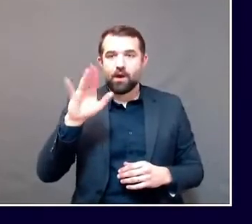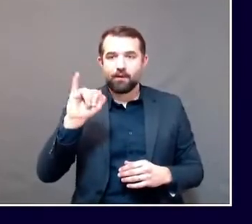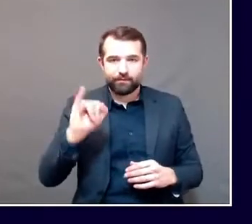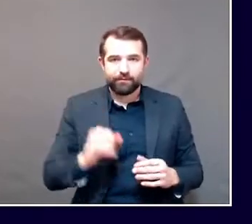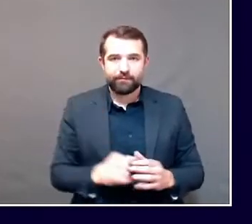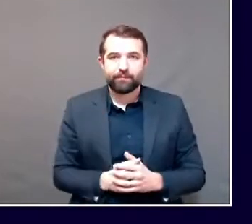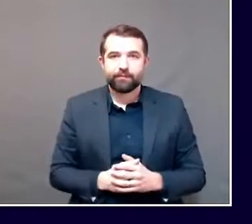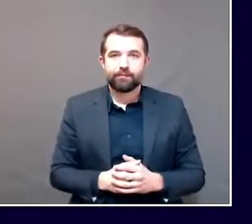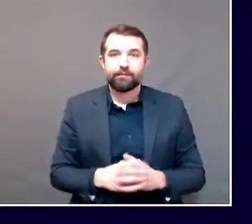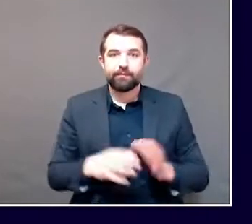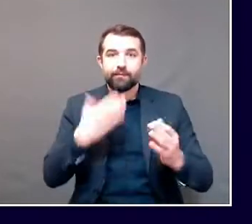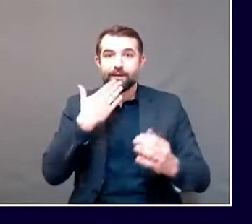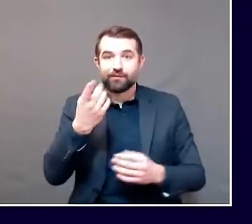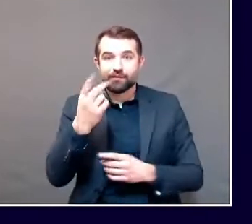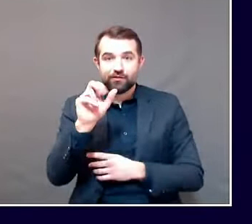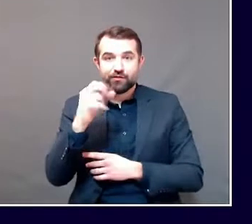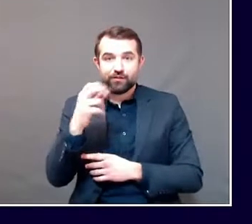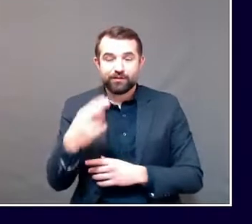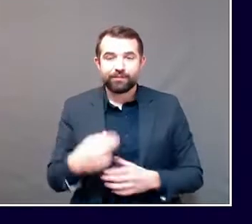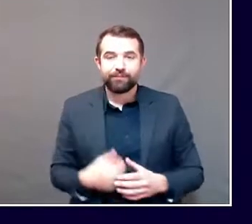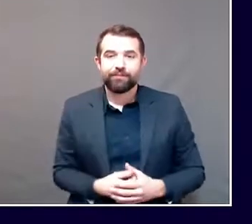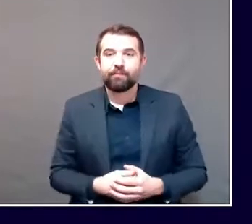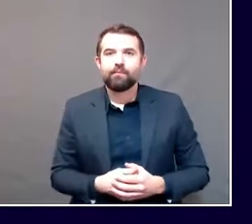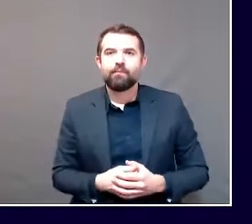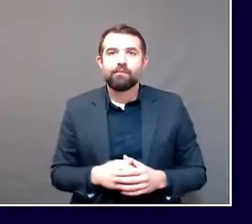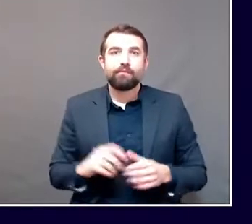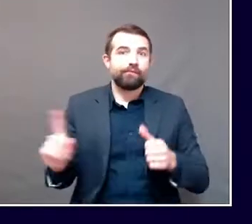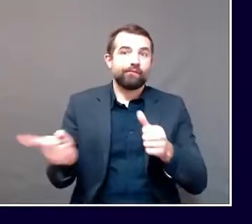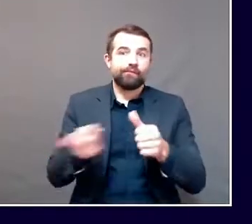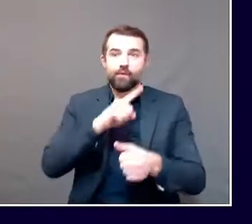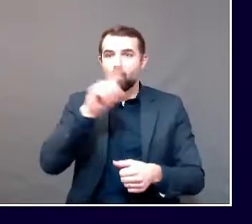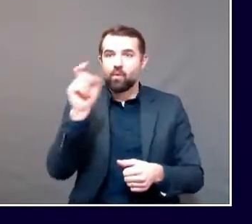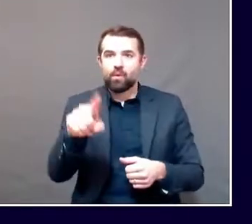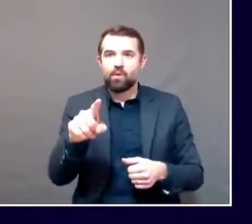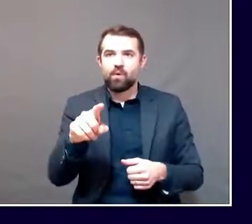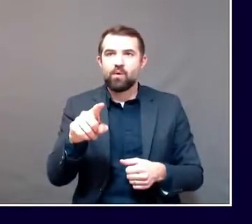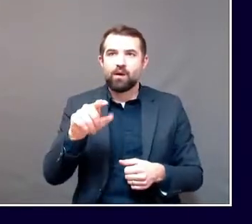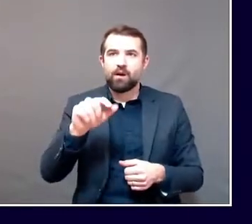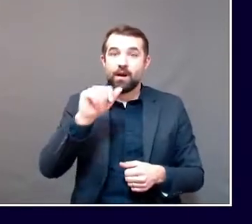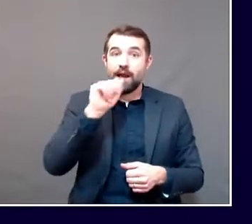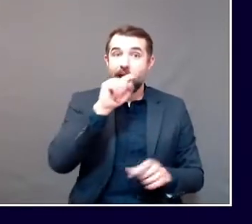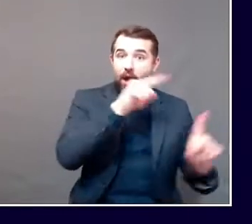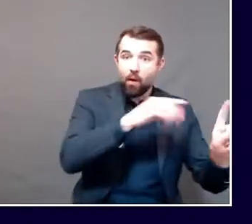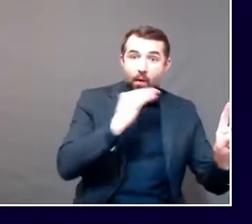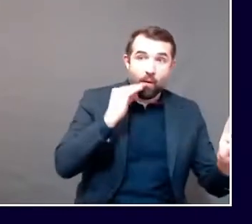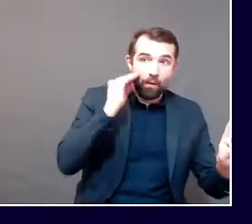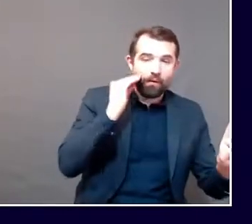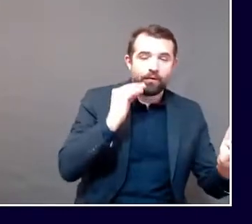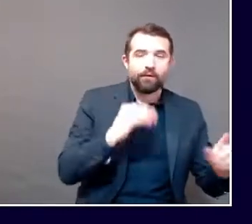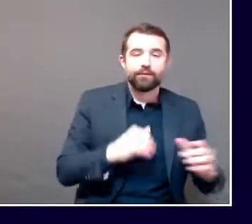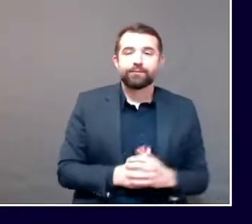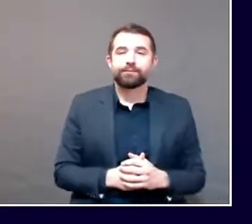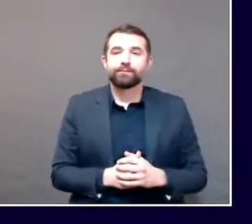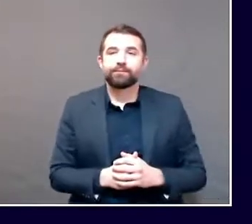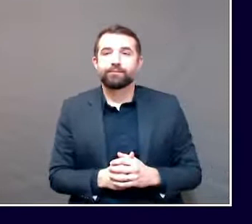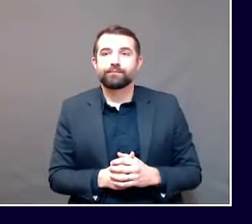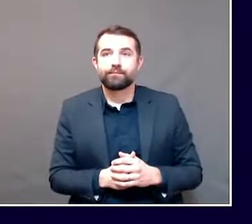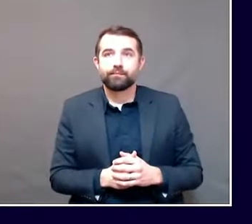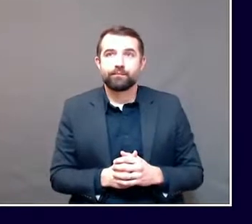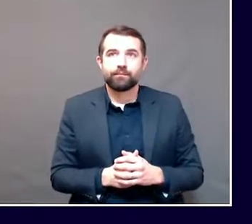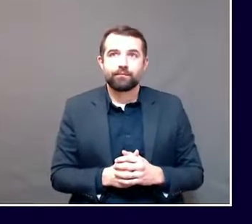First question is about the at-home test, and we were wondering how